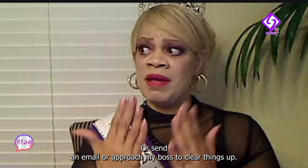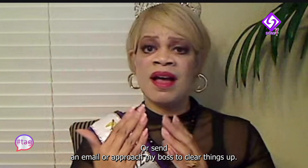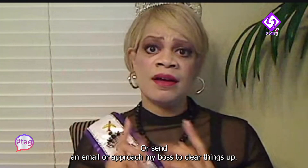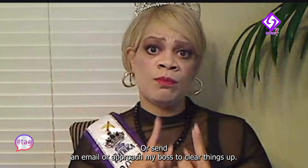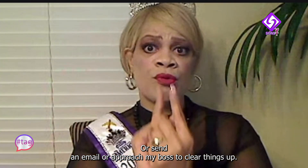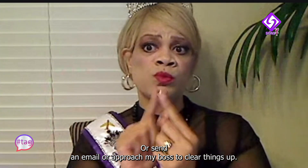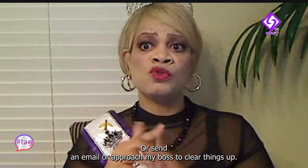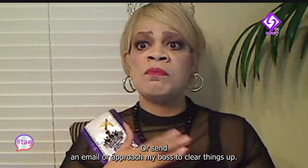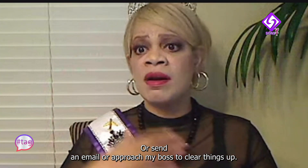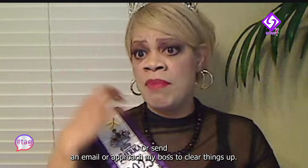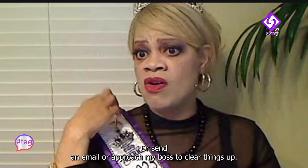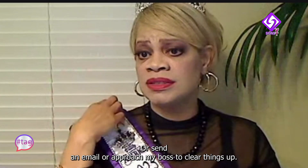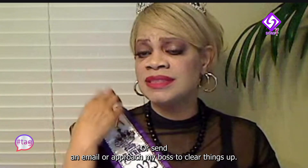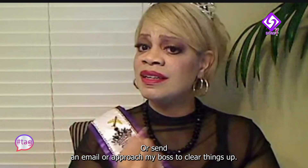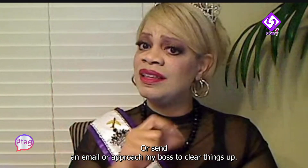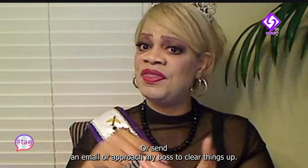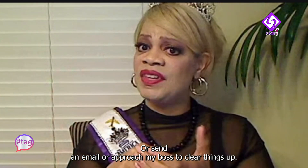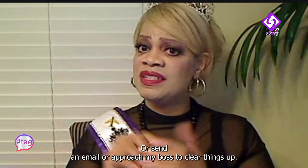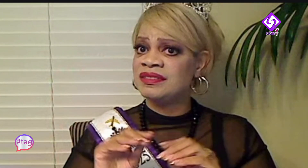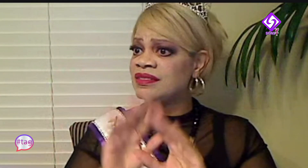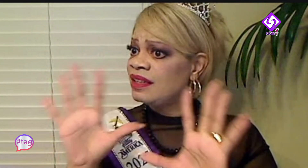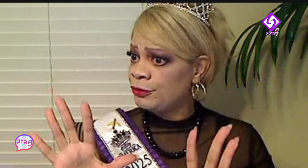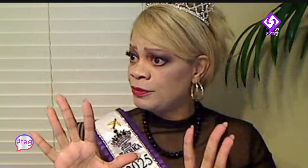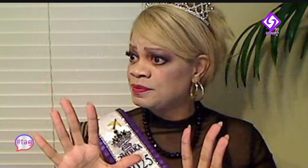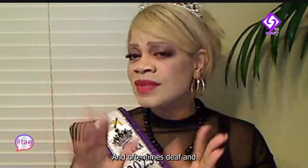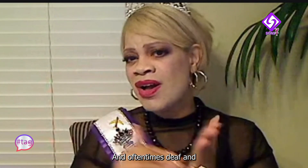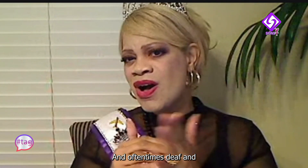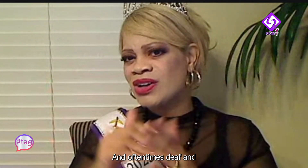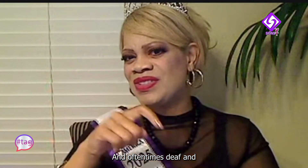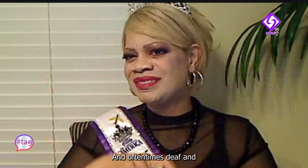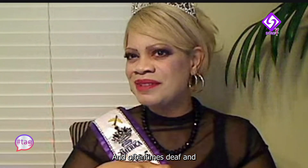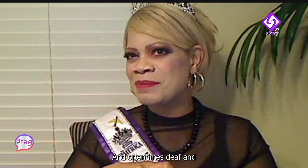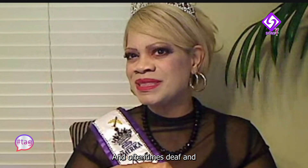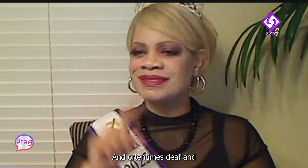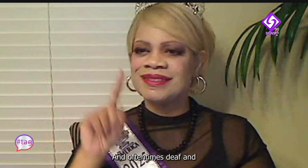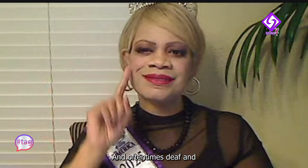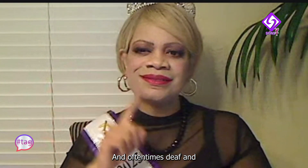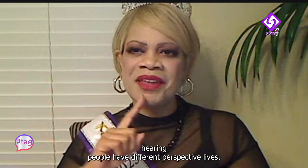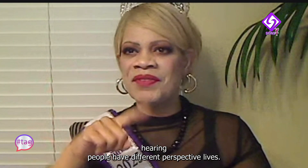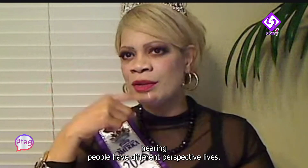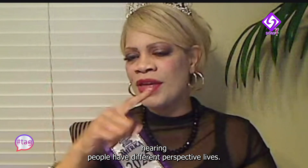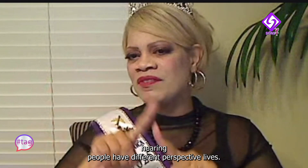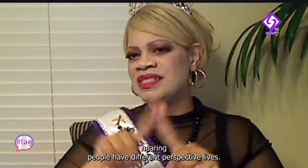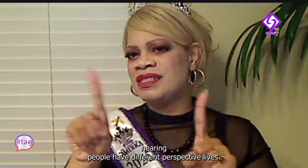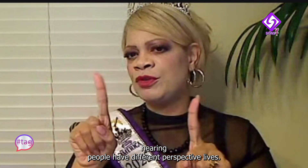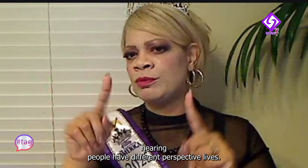send an email or approach my boss to clear things up. And oftentimes, deaf and hearing people